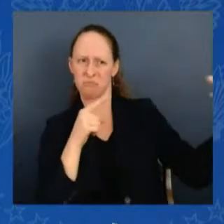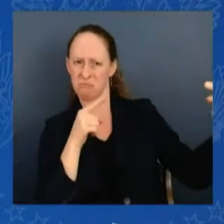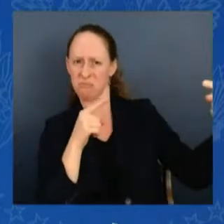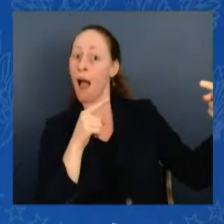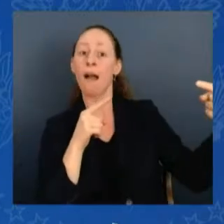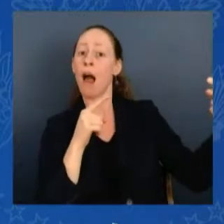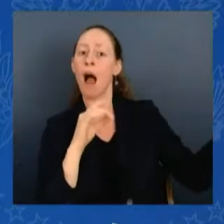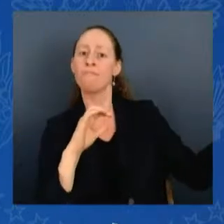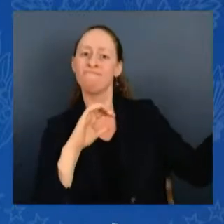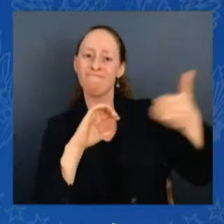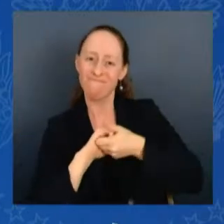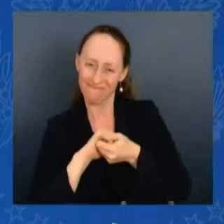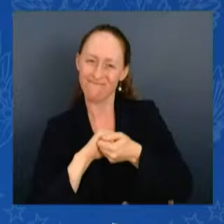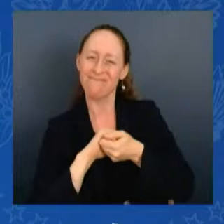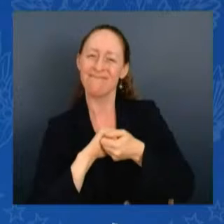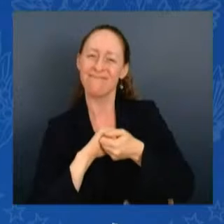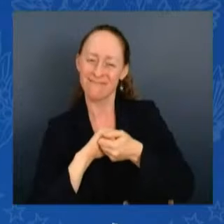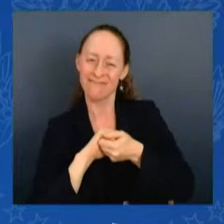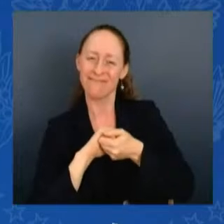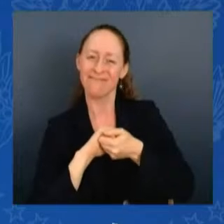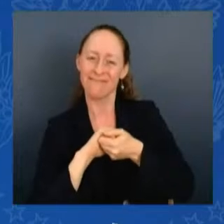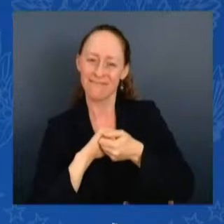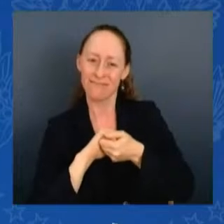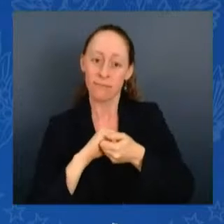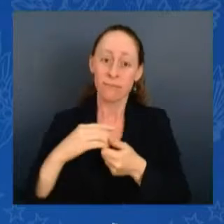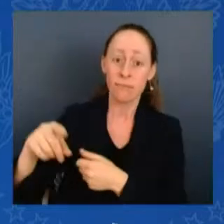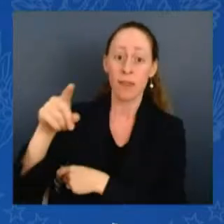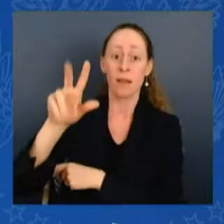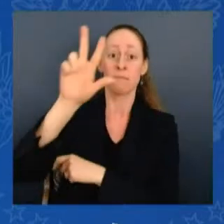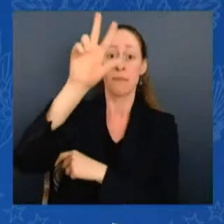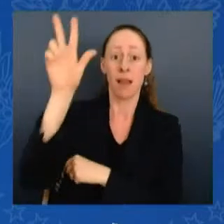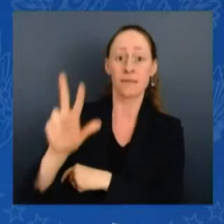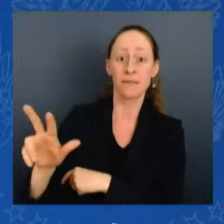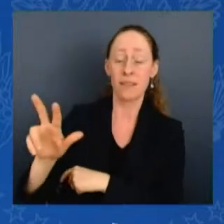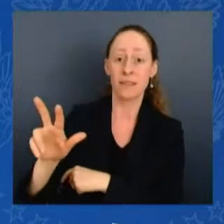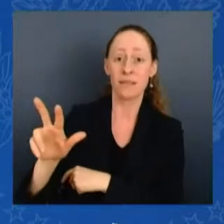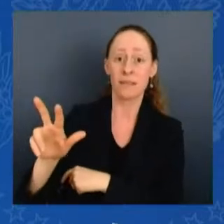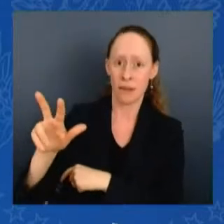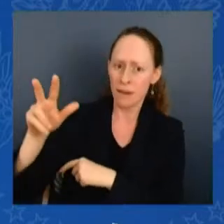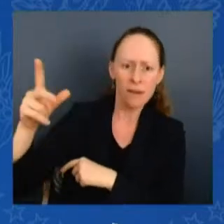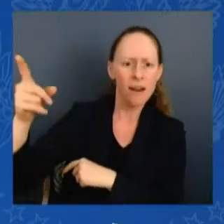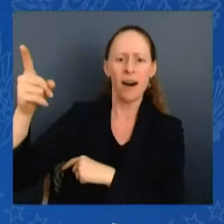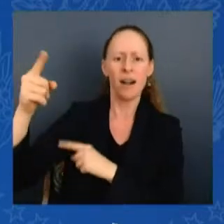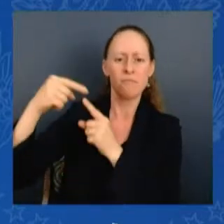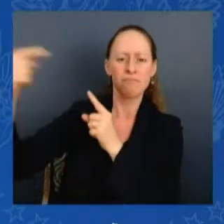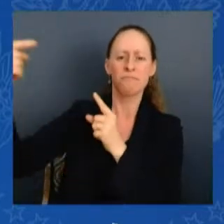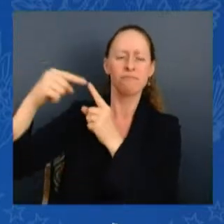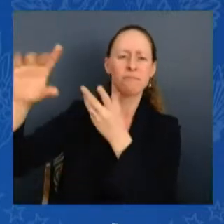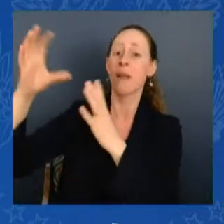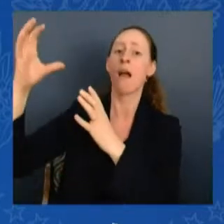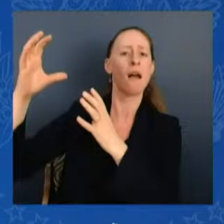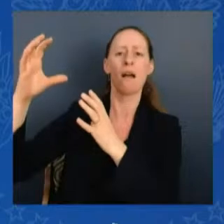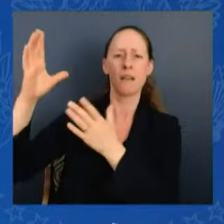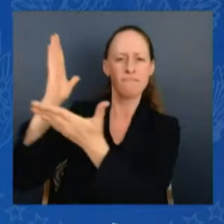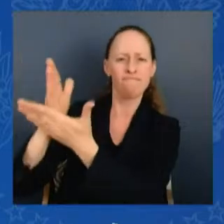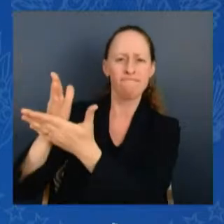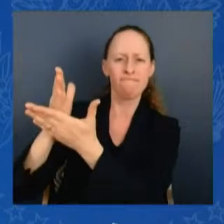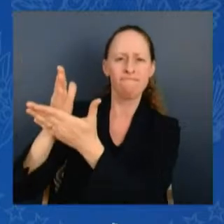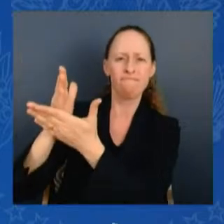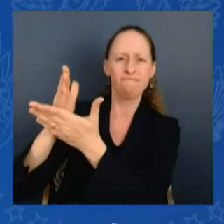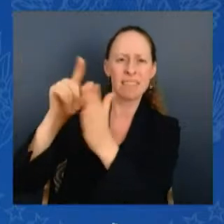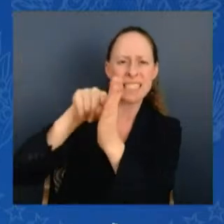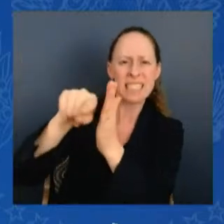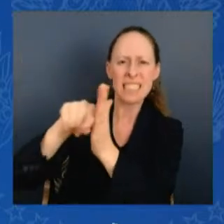restore peace and stop ethnic cleansing. And when the United States was attacked on September 11th, our NATO allies, all of you, stood with